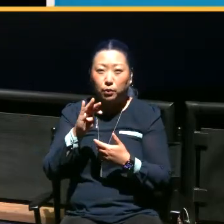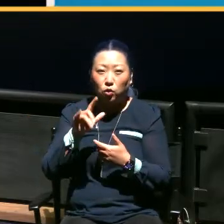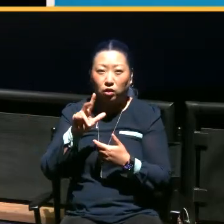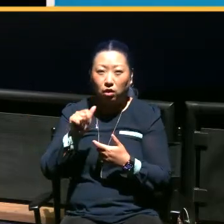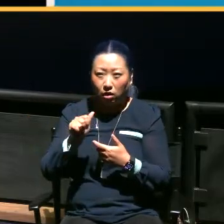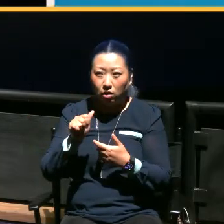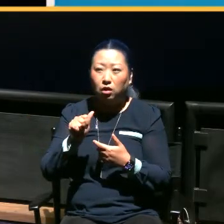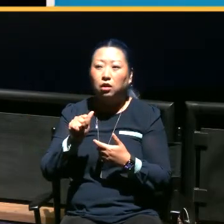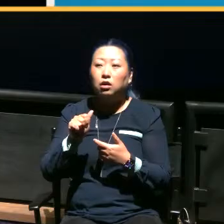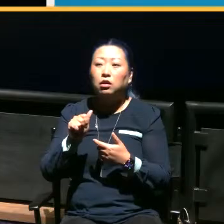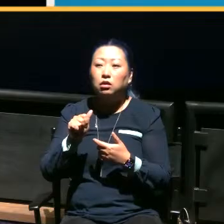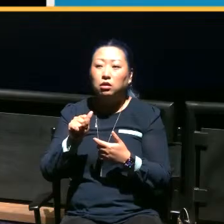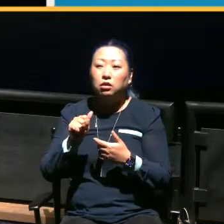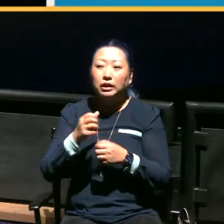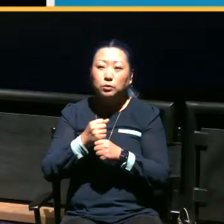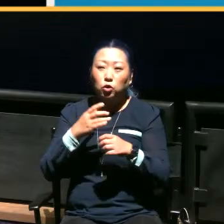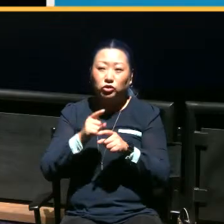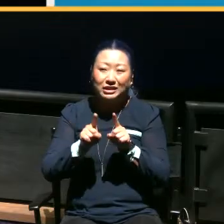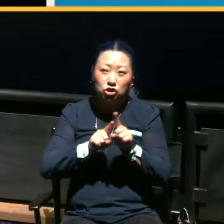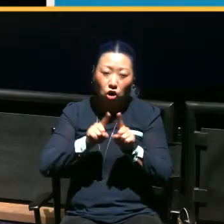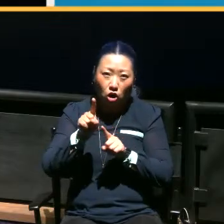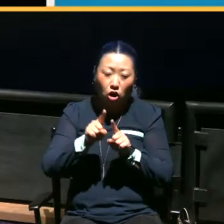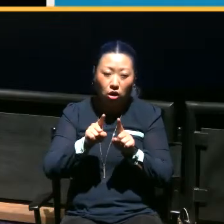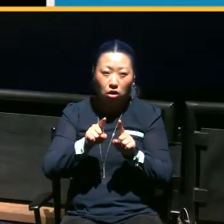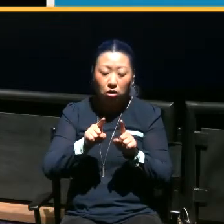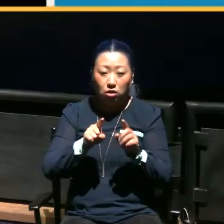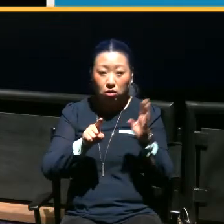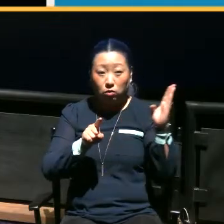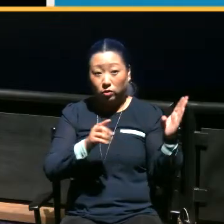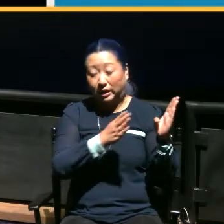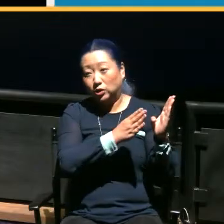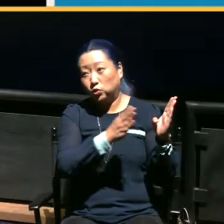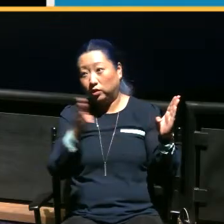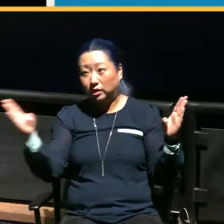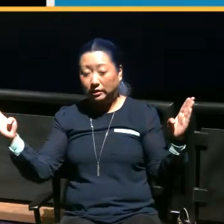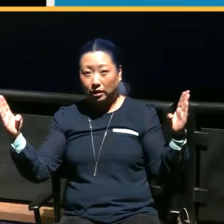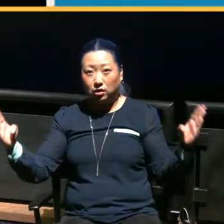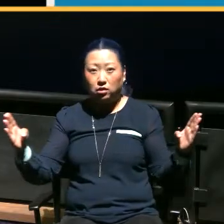measures from end to end 2 light years across.